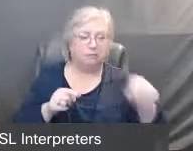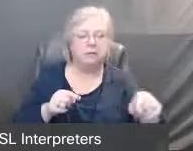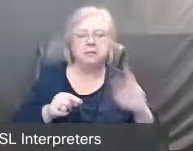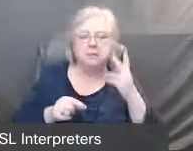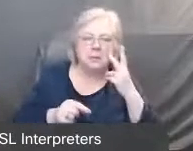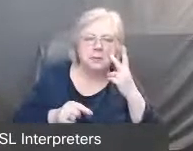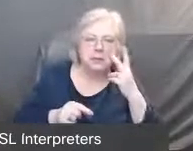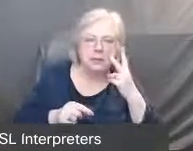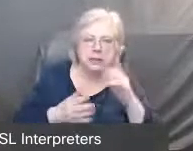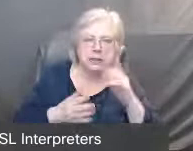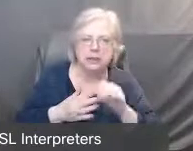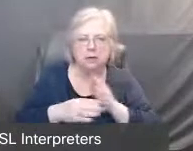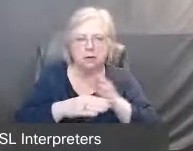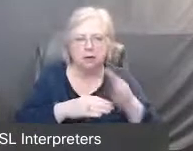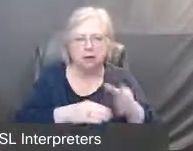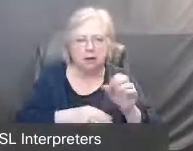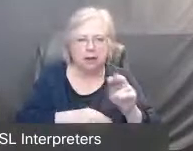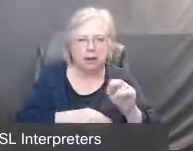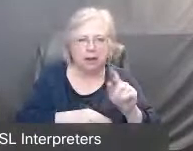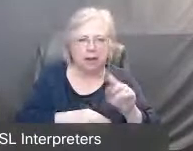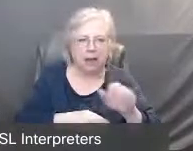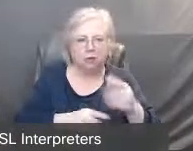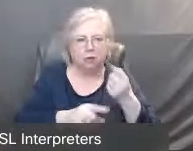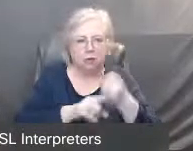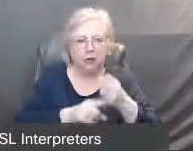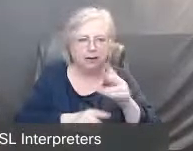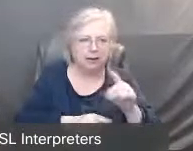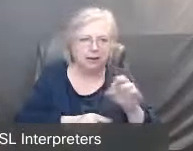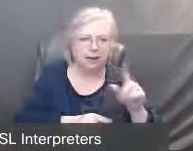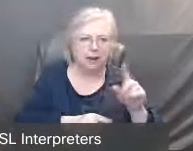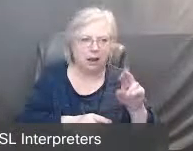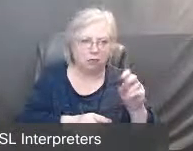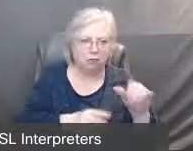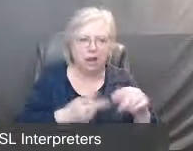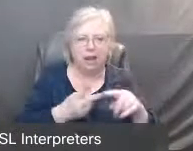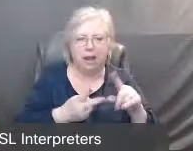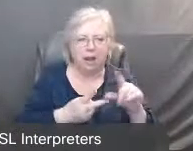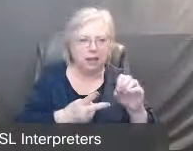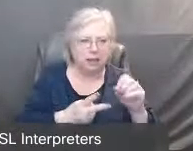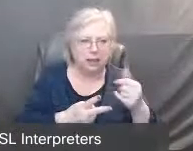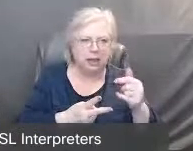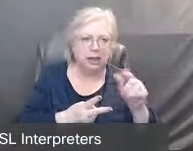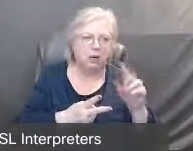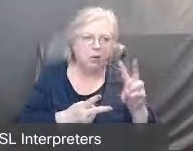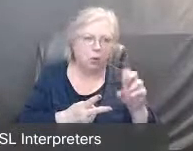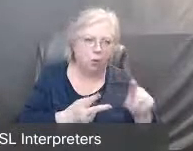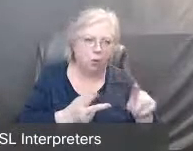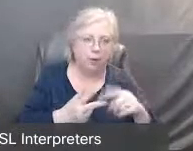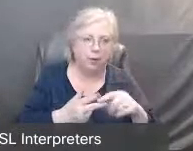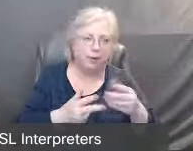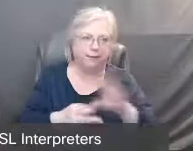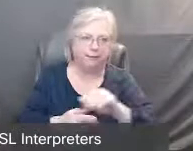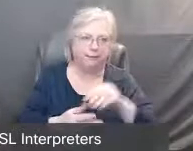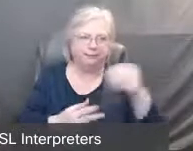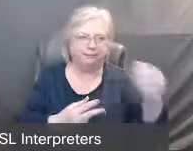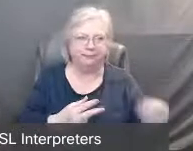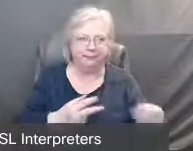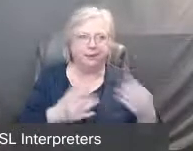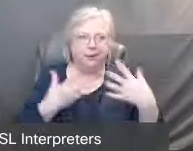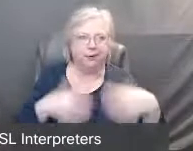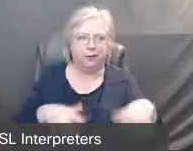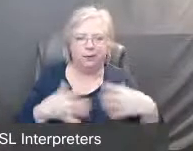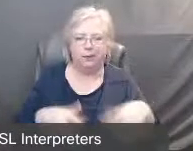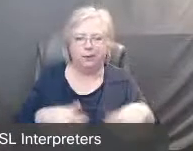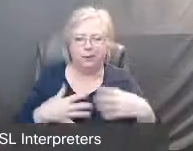You can see that it crosses Cantrell, hits Delray, Leewood, but then the next page is really what is astounding,